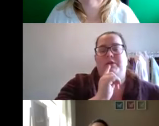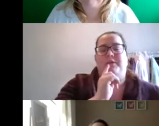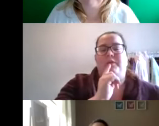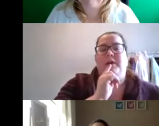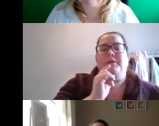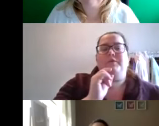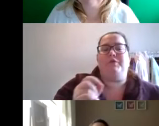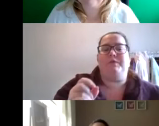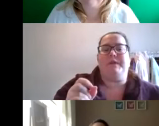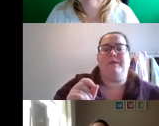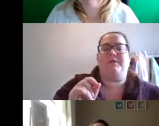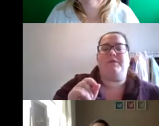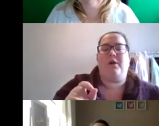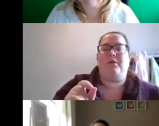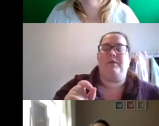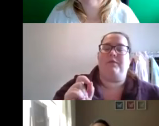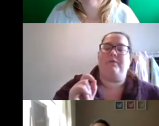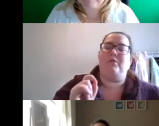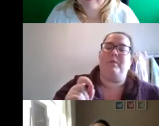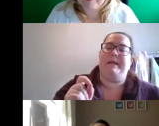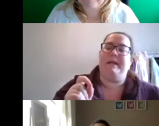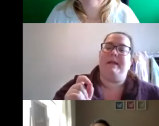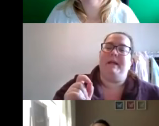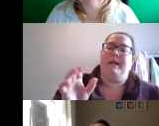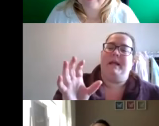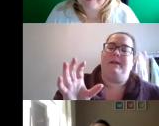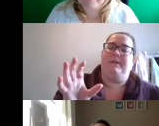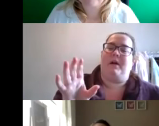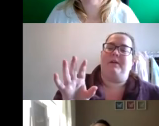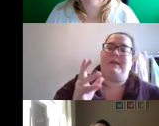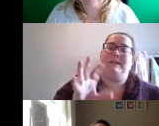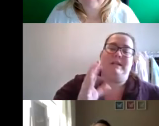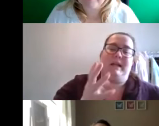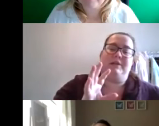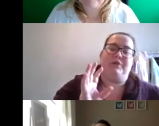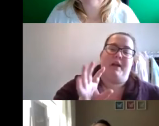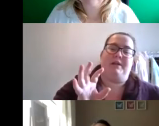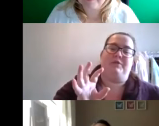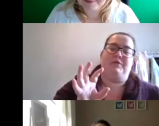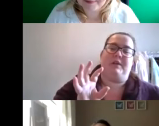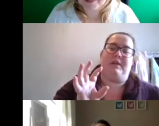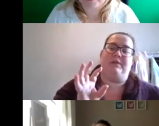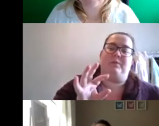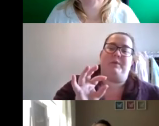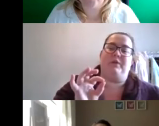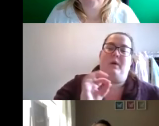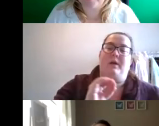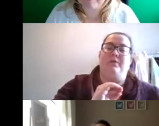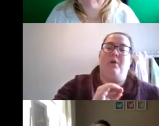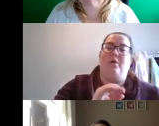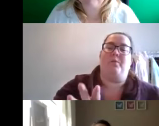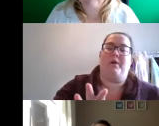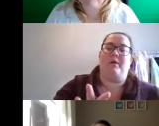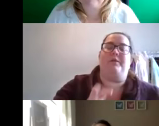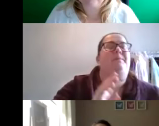target audience. Did you say that the target audience for the wiki is kind of like teenage age, as in somebody who